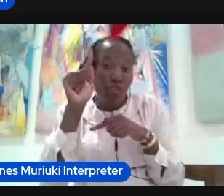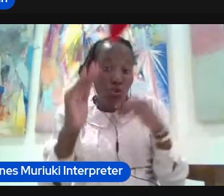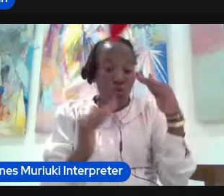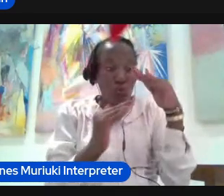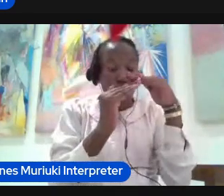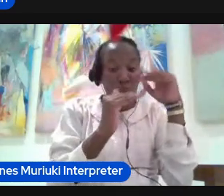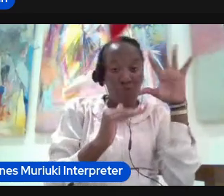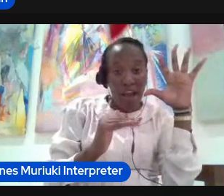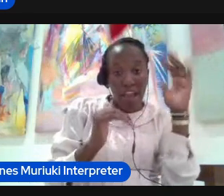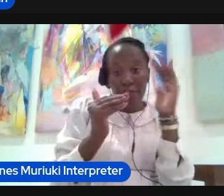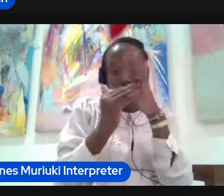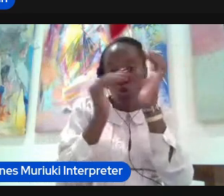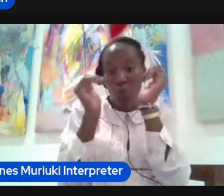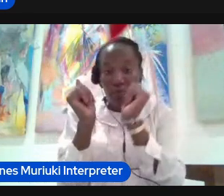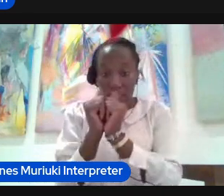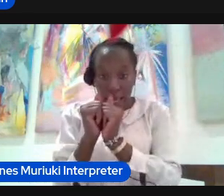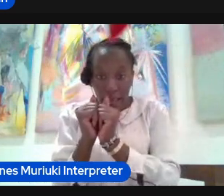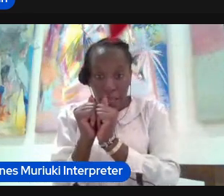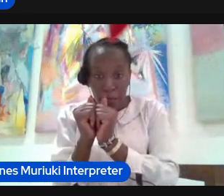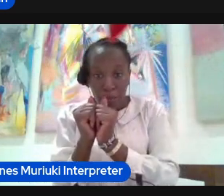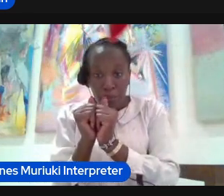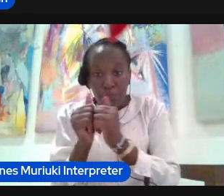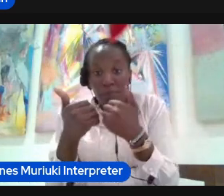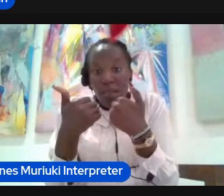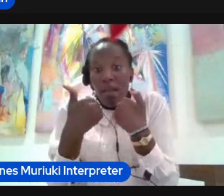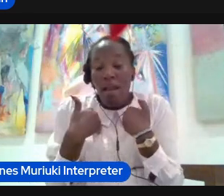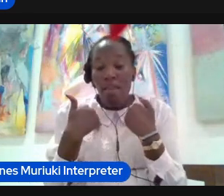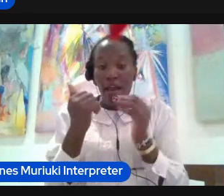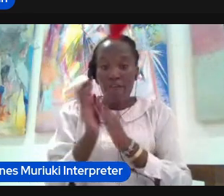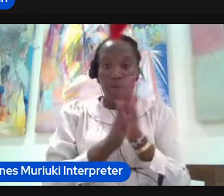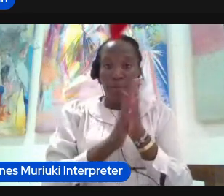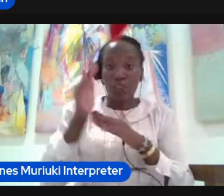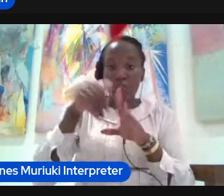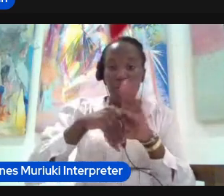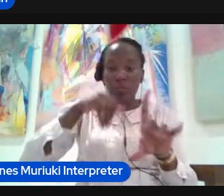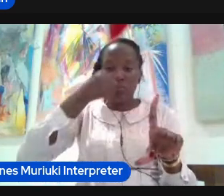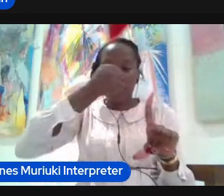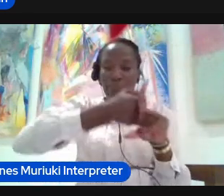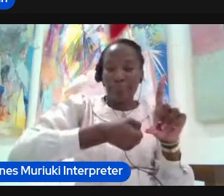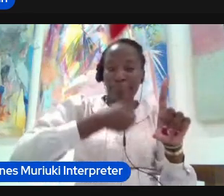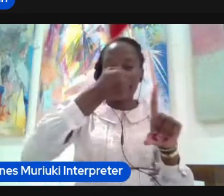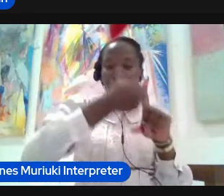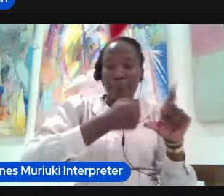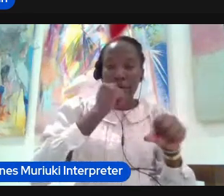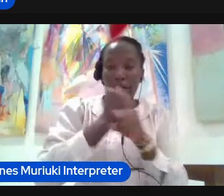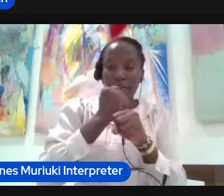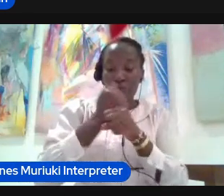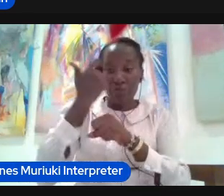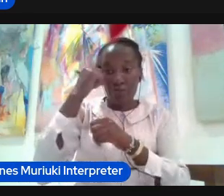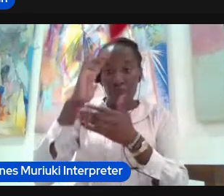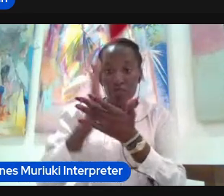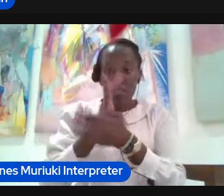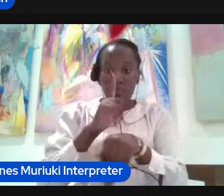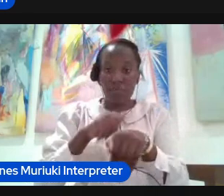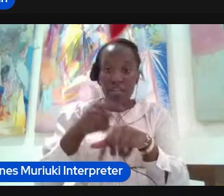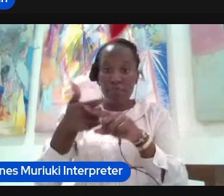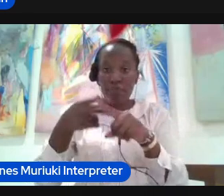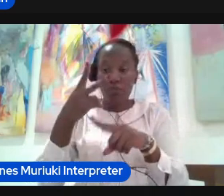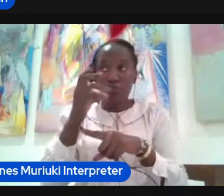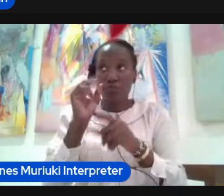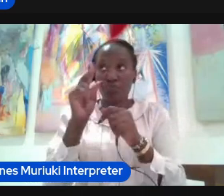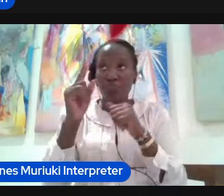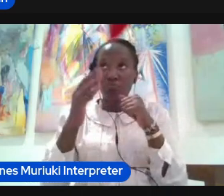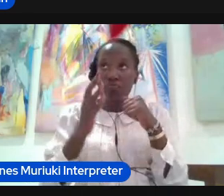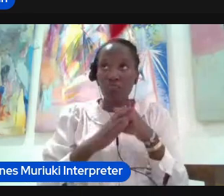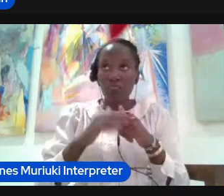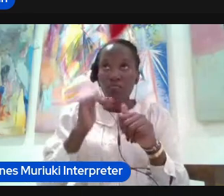10? Well, I have a passion in advocacy and I've been doing this for quite some time, since 2019. I've